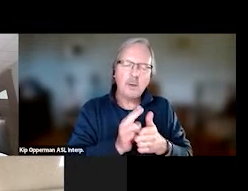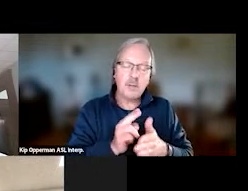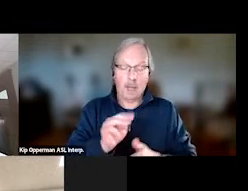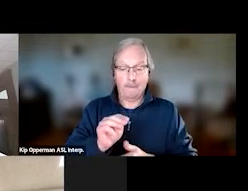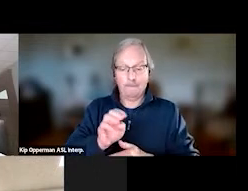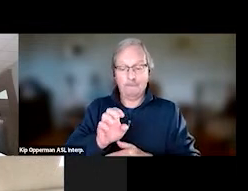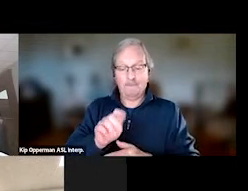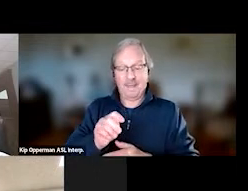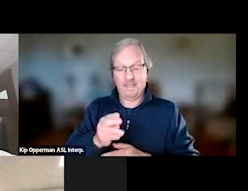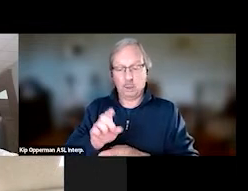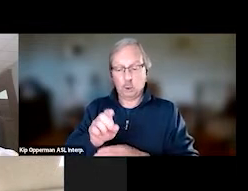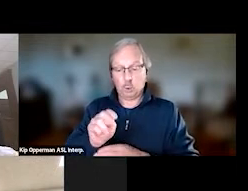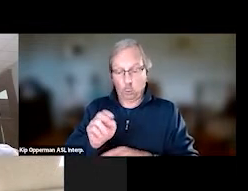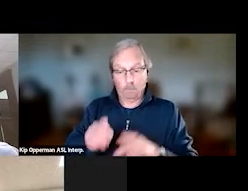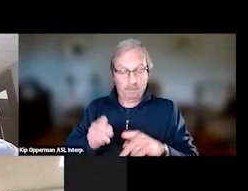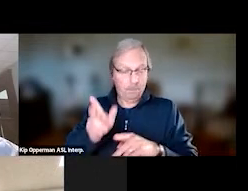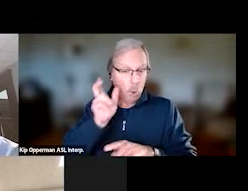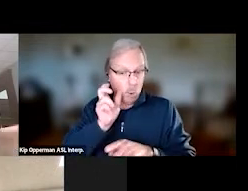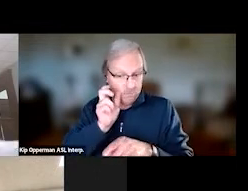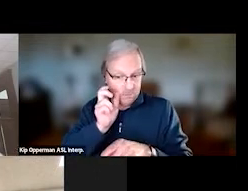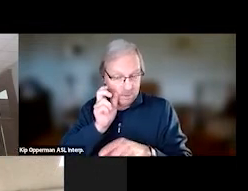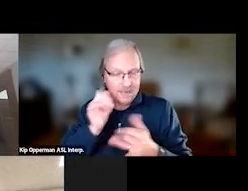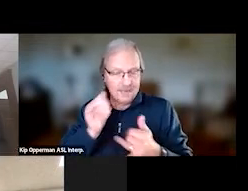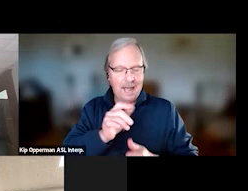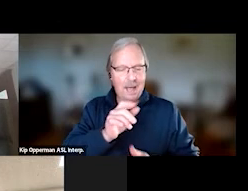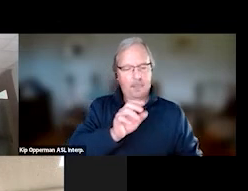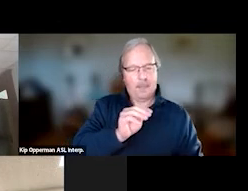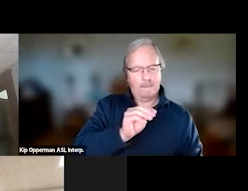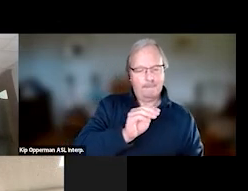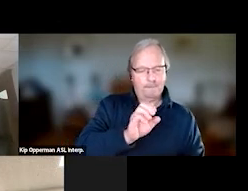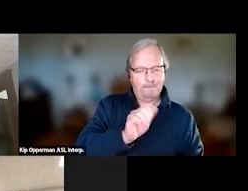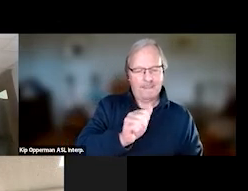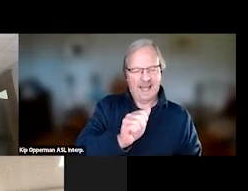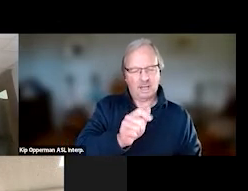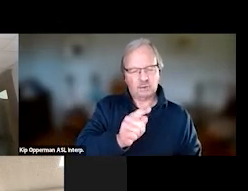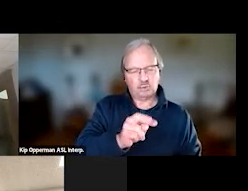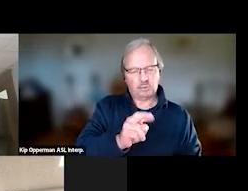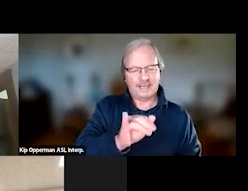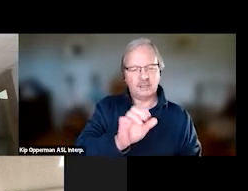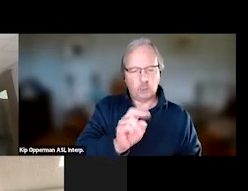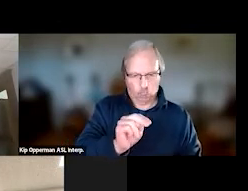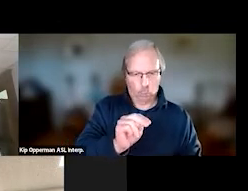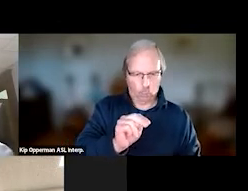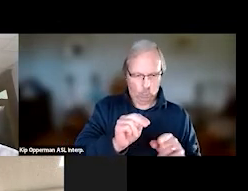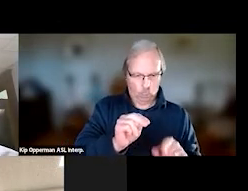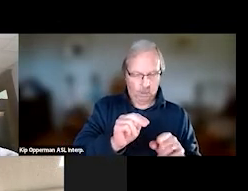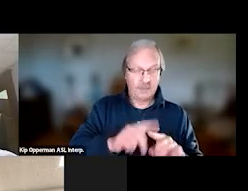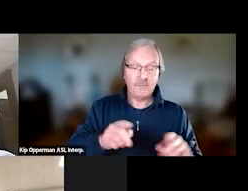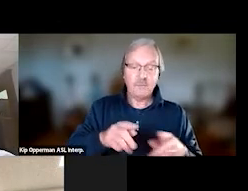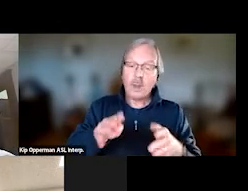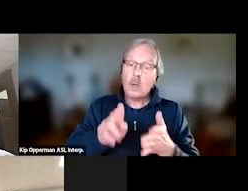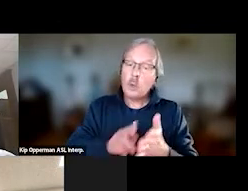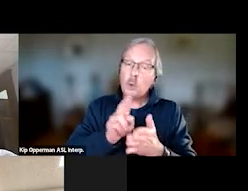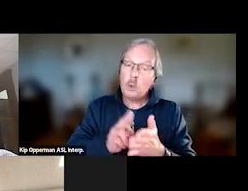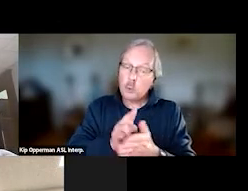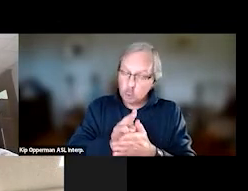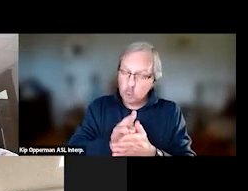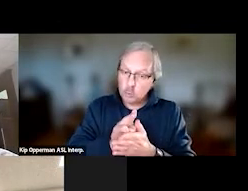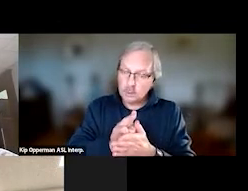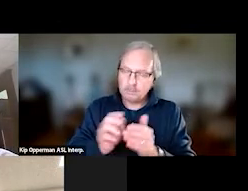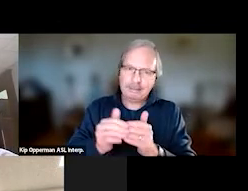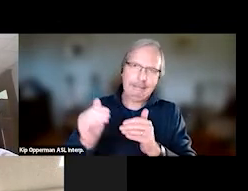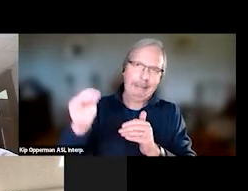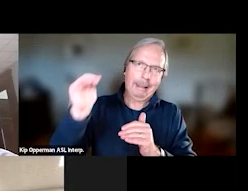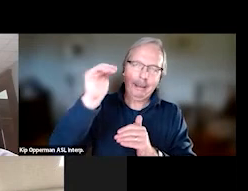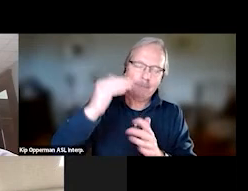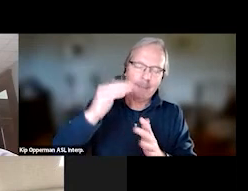of, and then the naltrexone. The different ways in which we use the medications, which I'm getting ahead of myself, I think that's